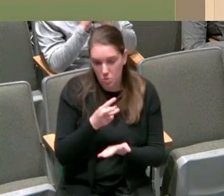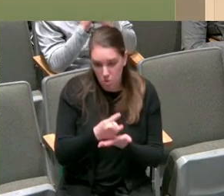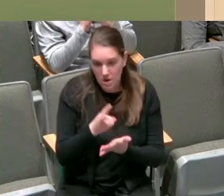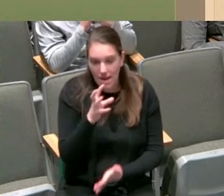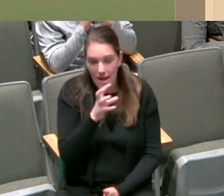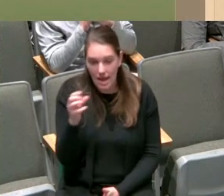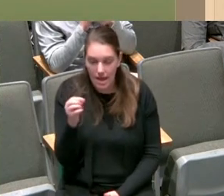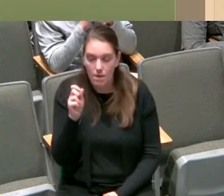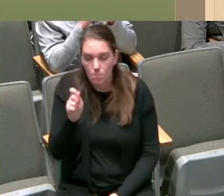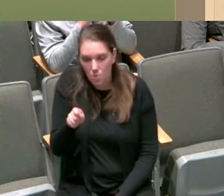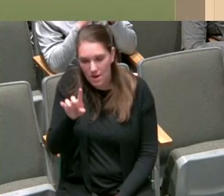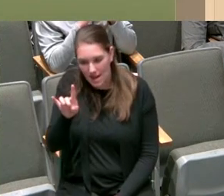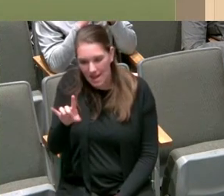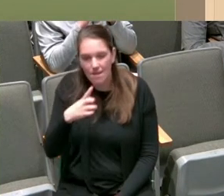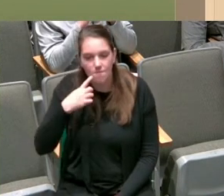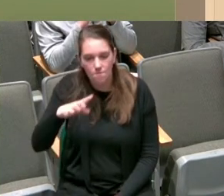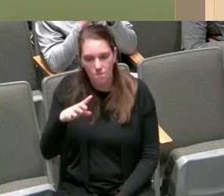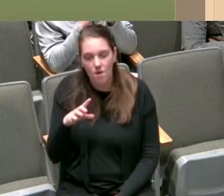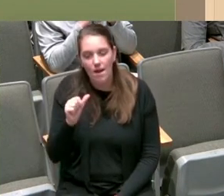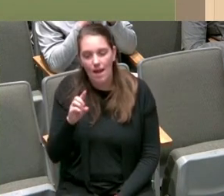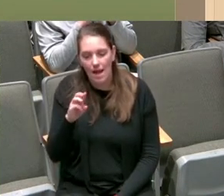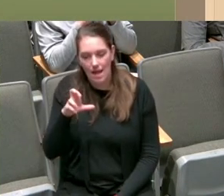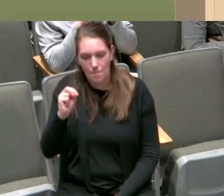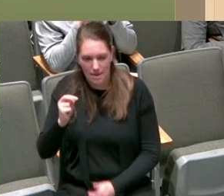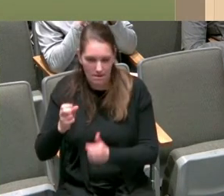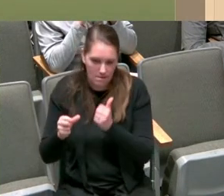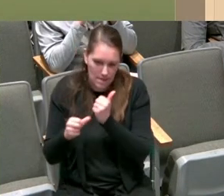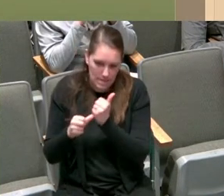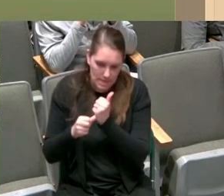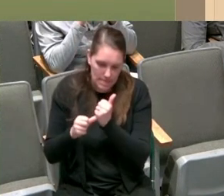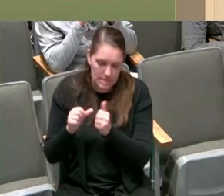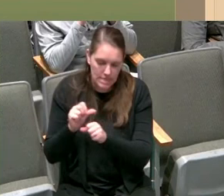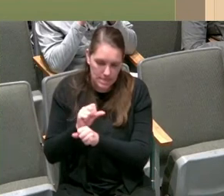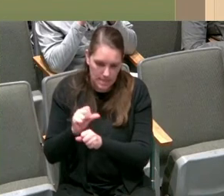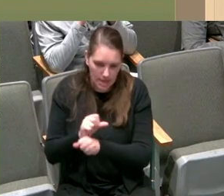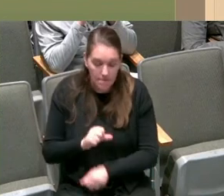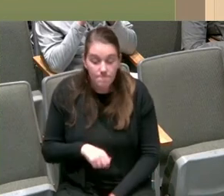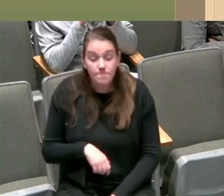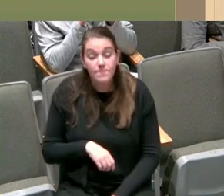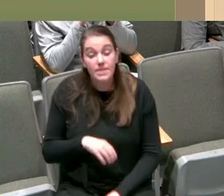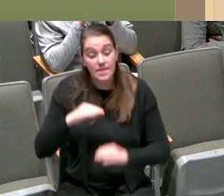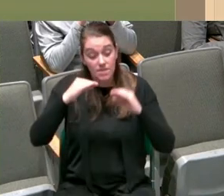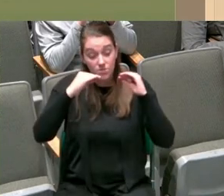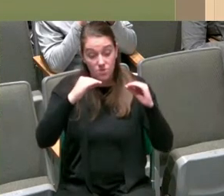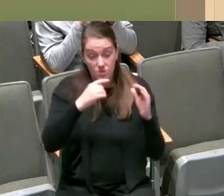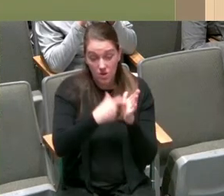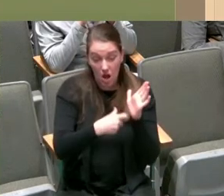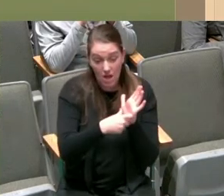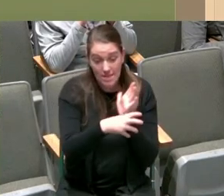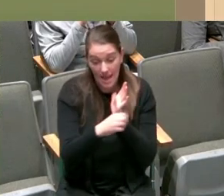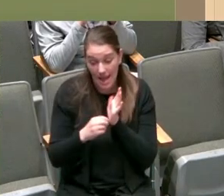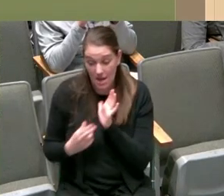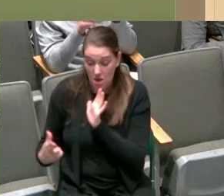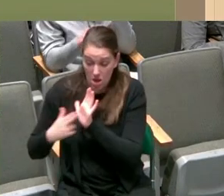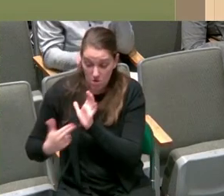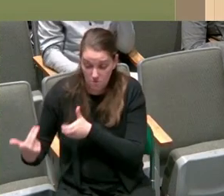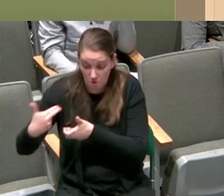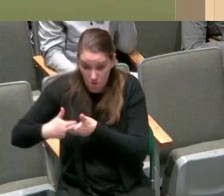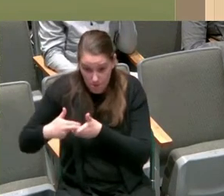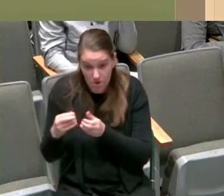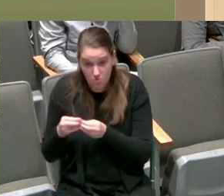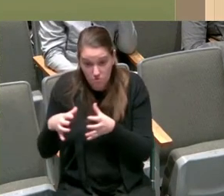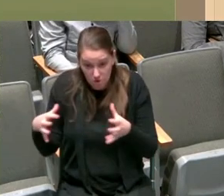and 0.8 for an admin assistant for instructional cost and enrollment growth we are